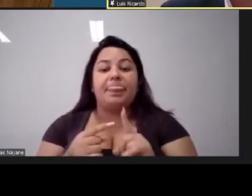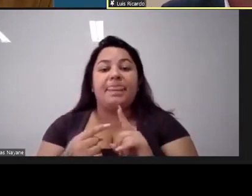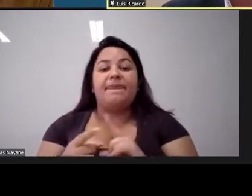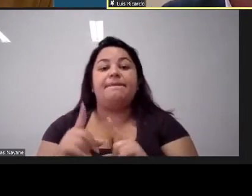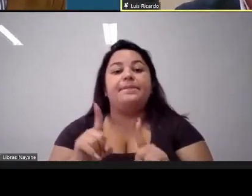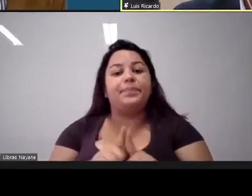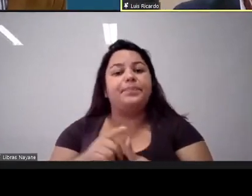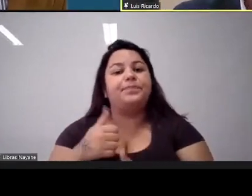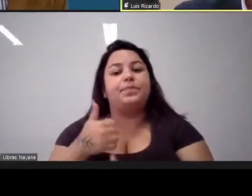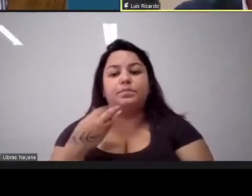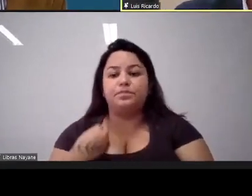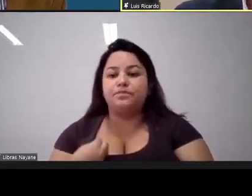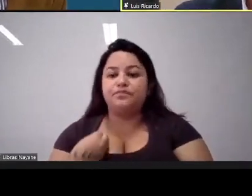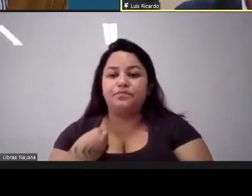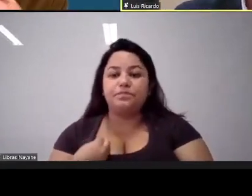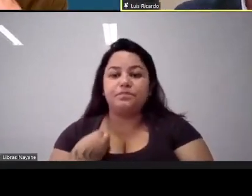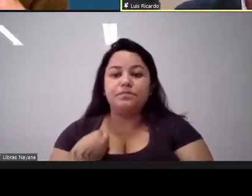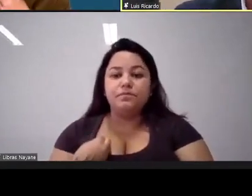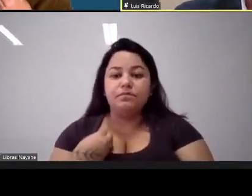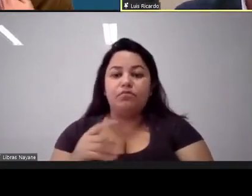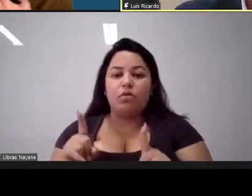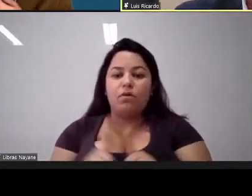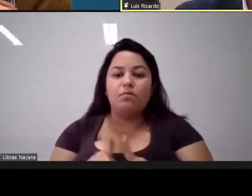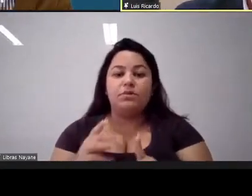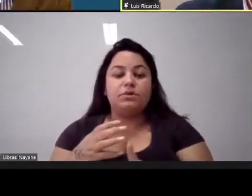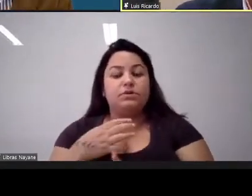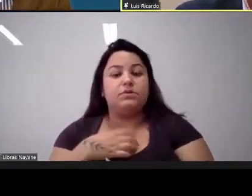planning in terms of